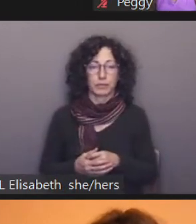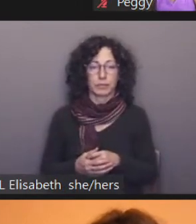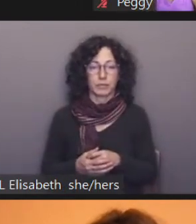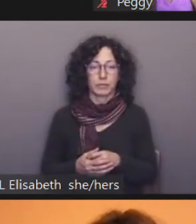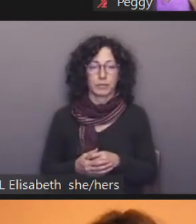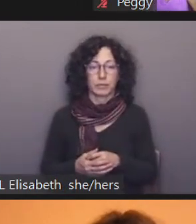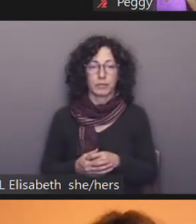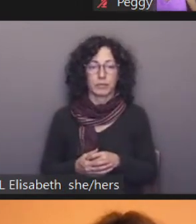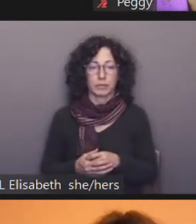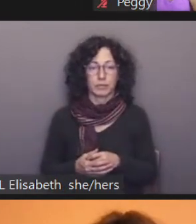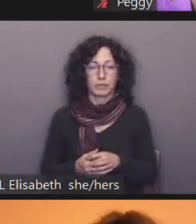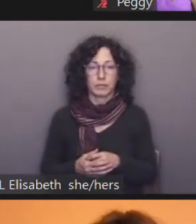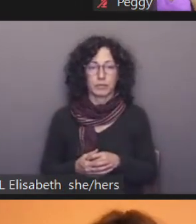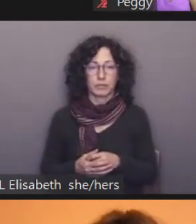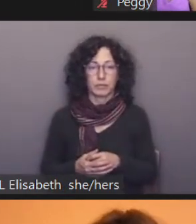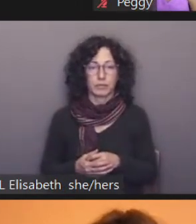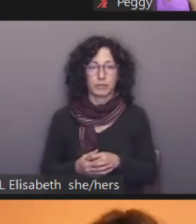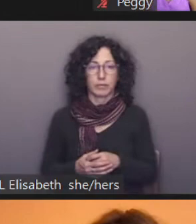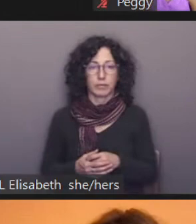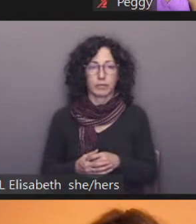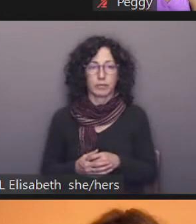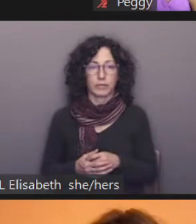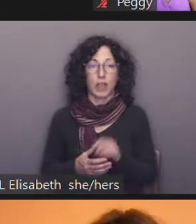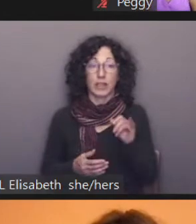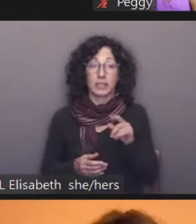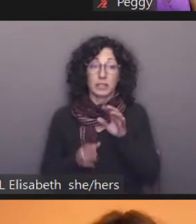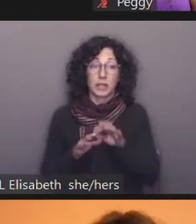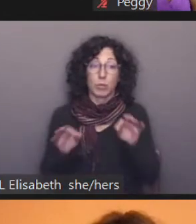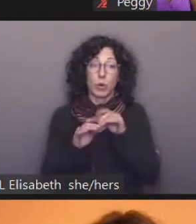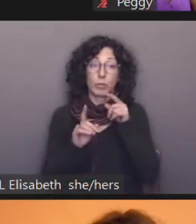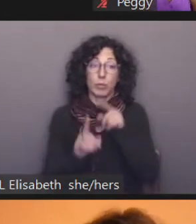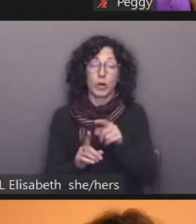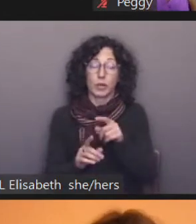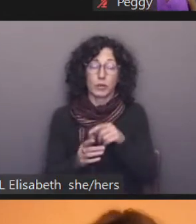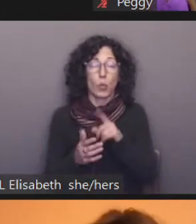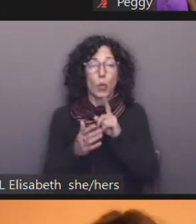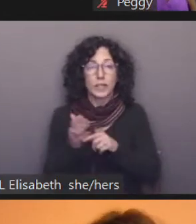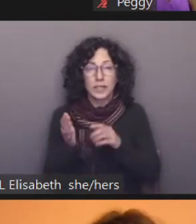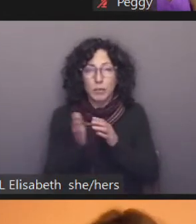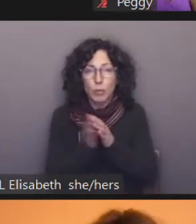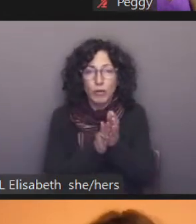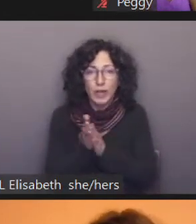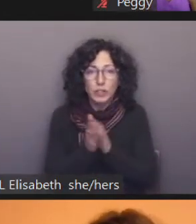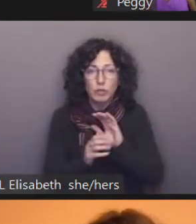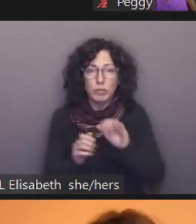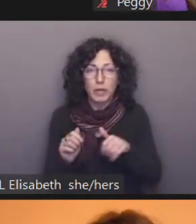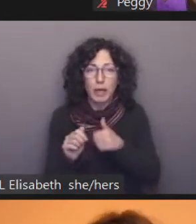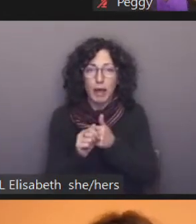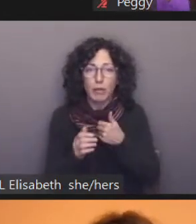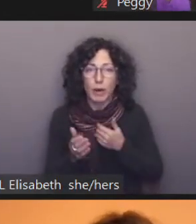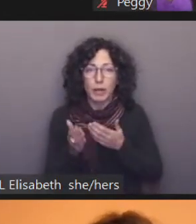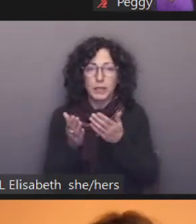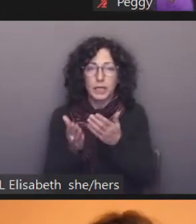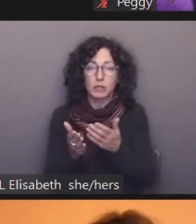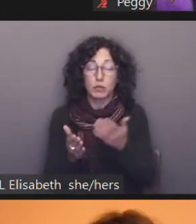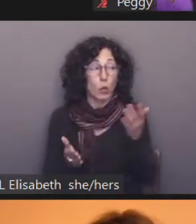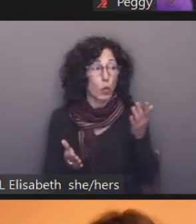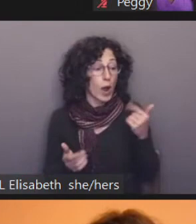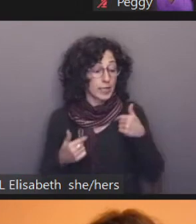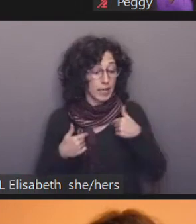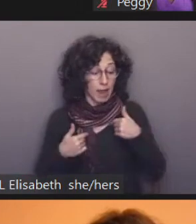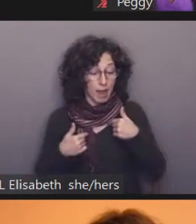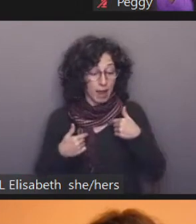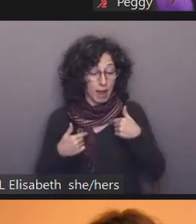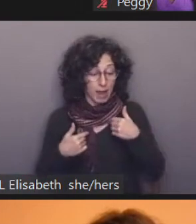at an important point. What is the motivation behind our recommendation? Why am I, as health officer,